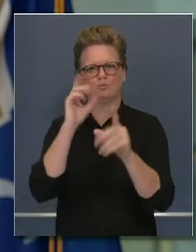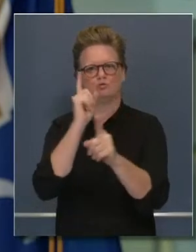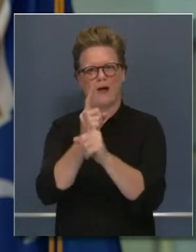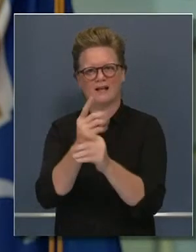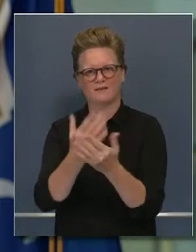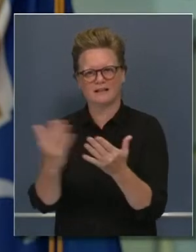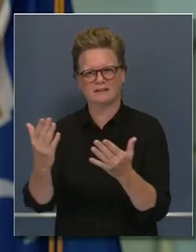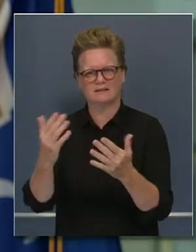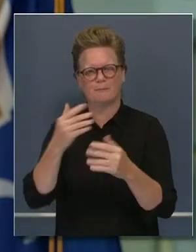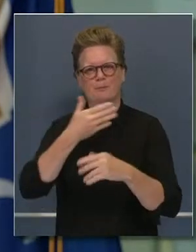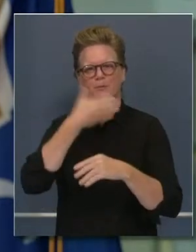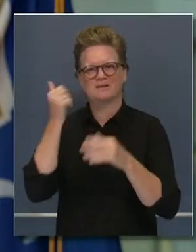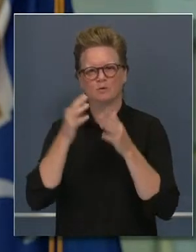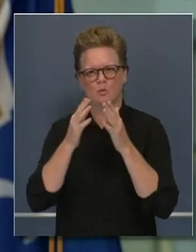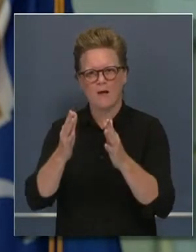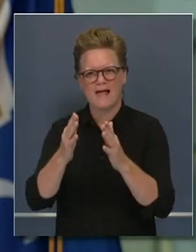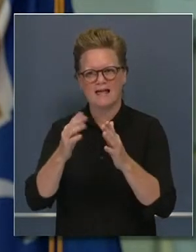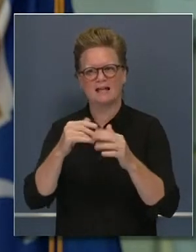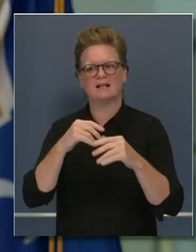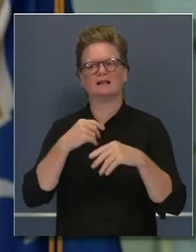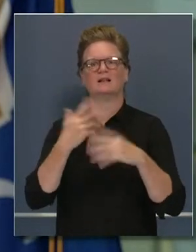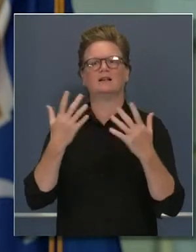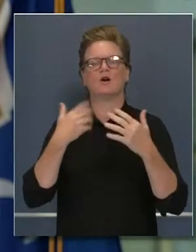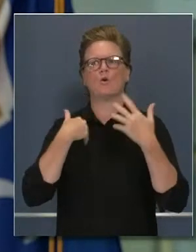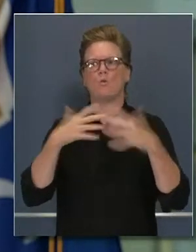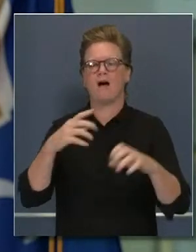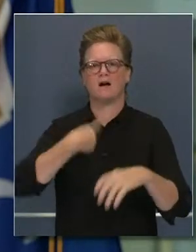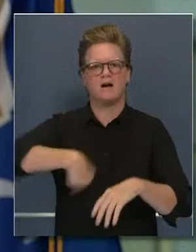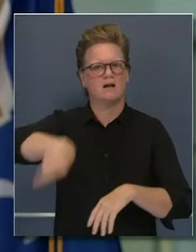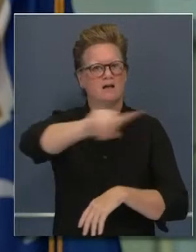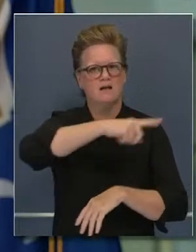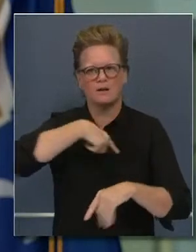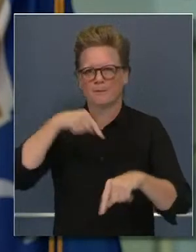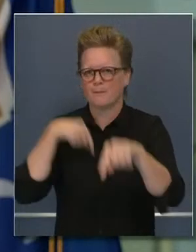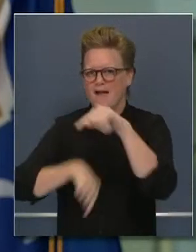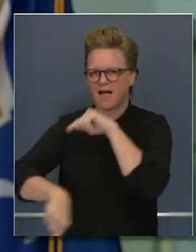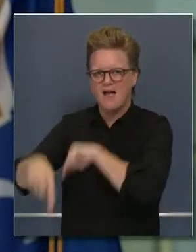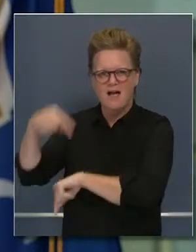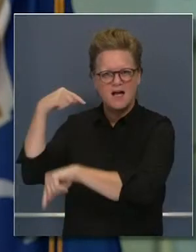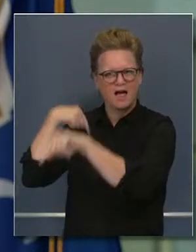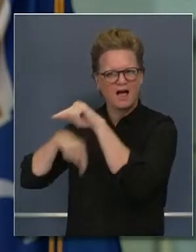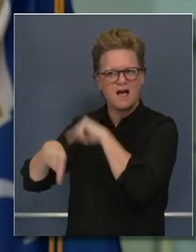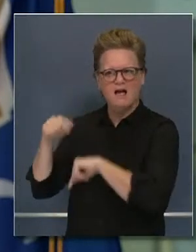and ensures that we don't move back. So I'm very happy that people are tracking the